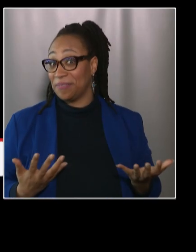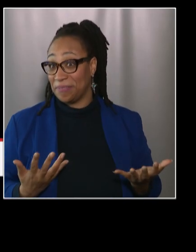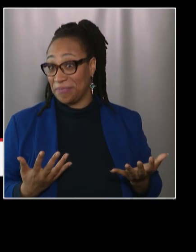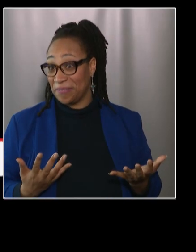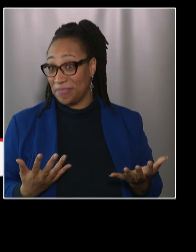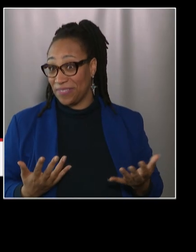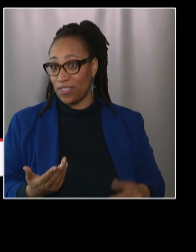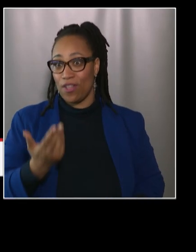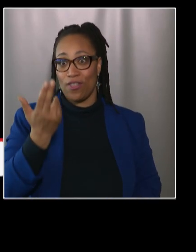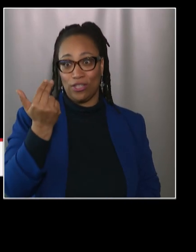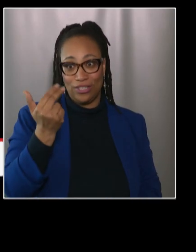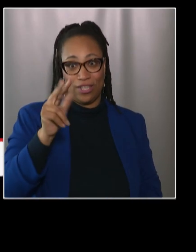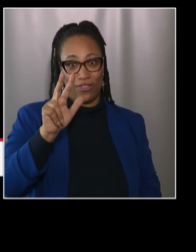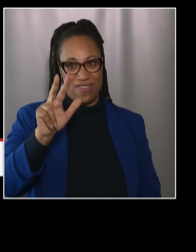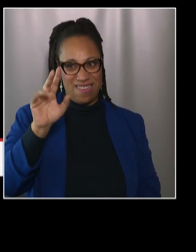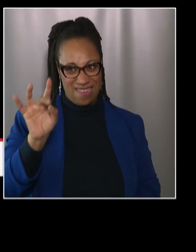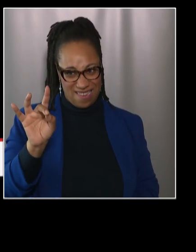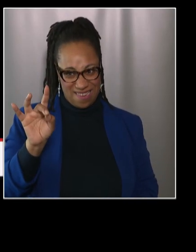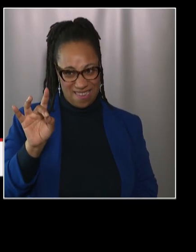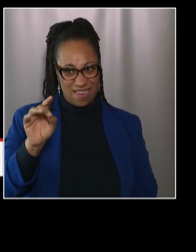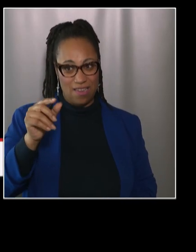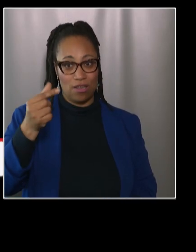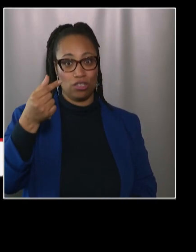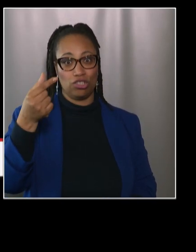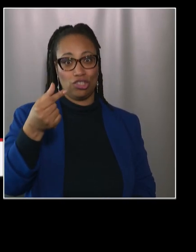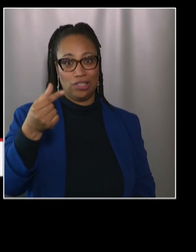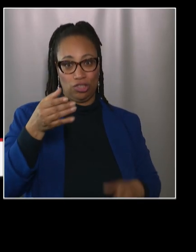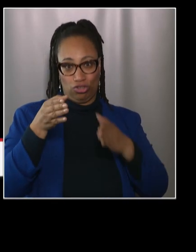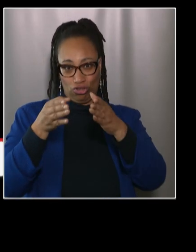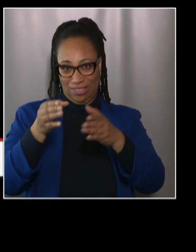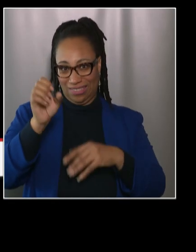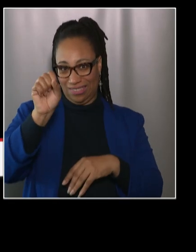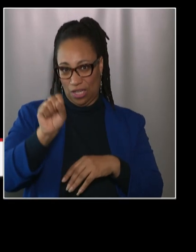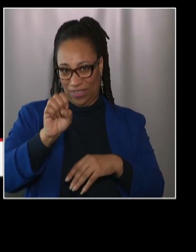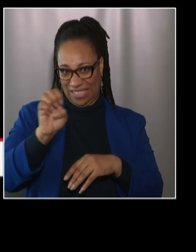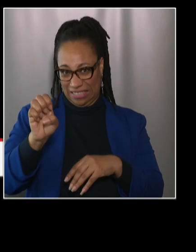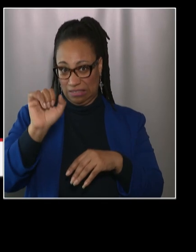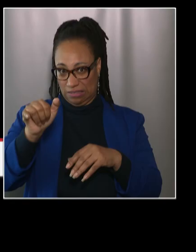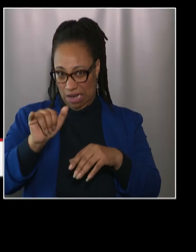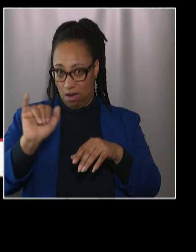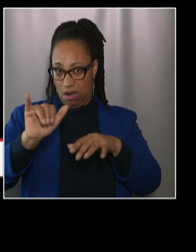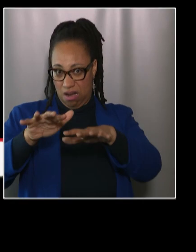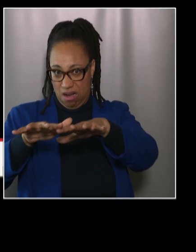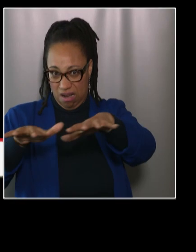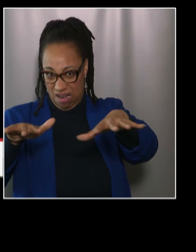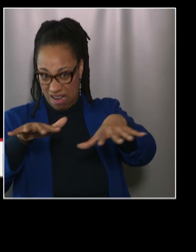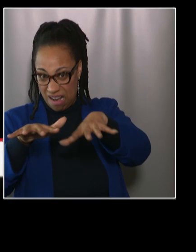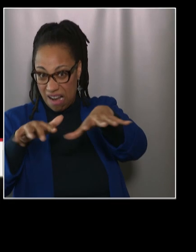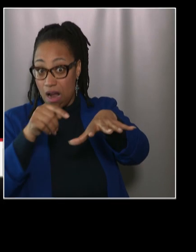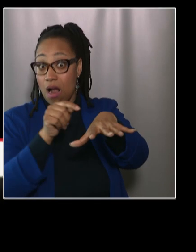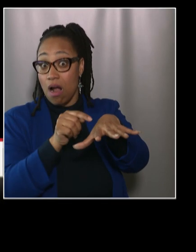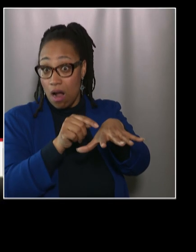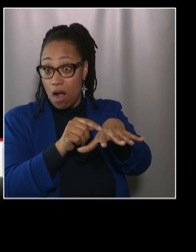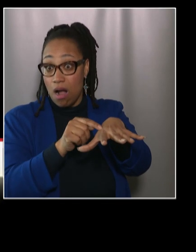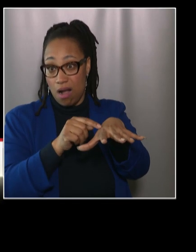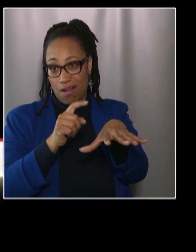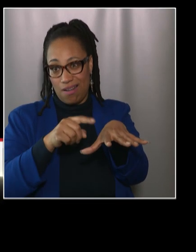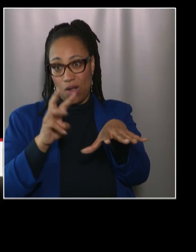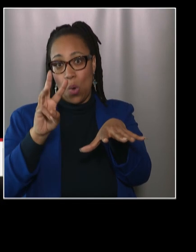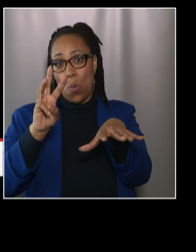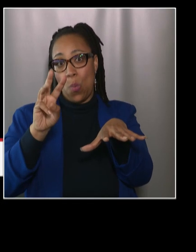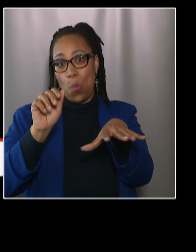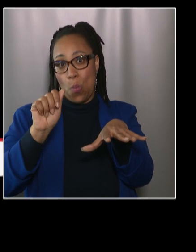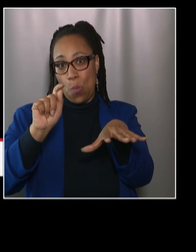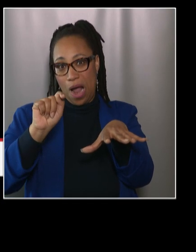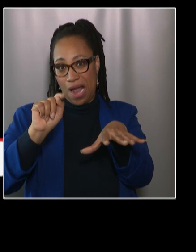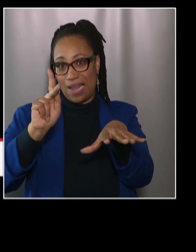1338 G Street Southeast, also known as Watkins Alley. It made an appearance in the 2025 March Madness, but coming